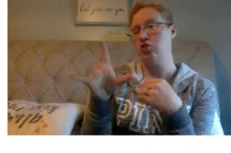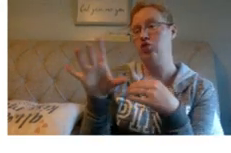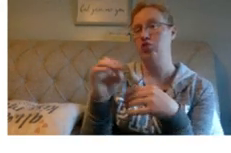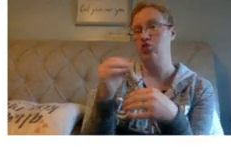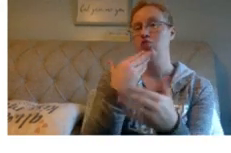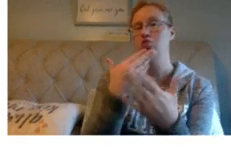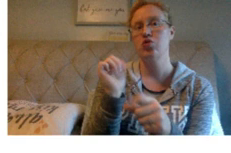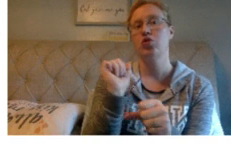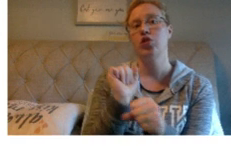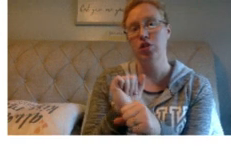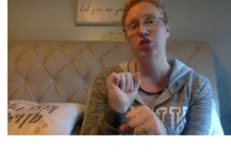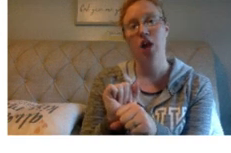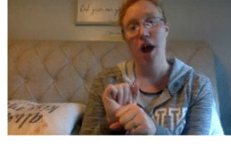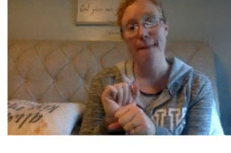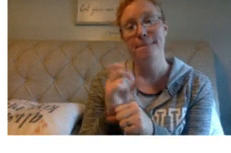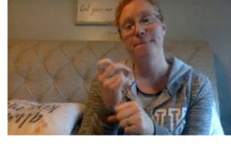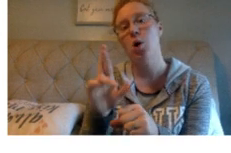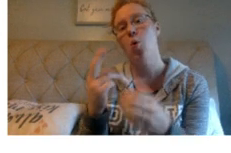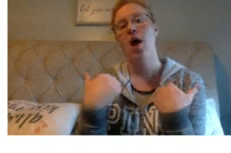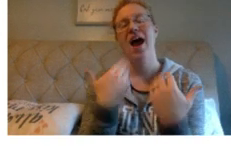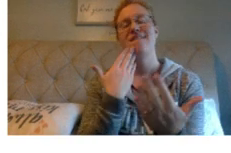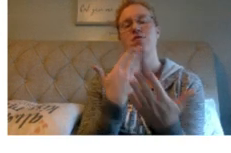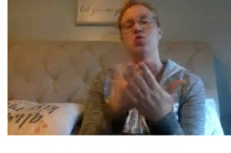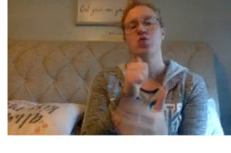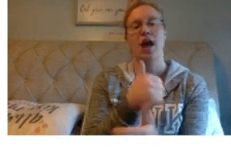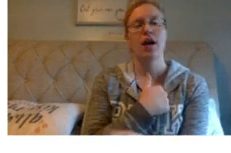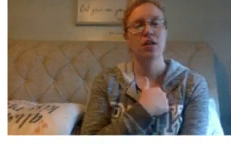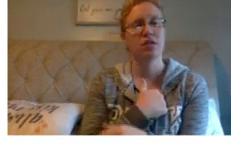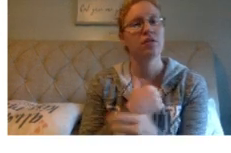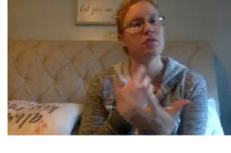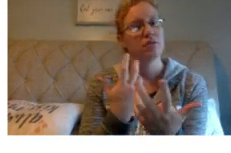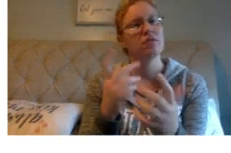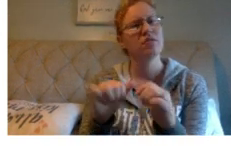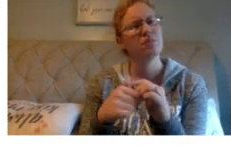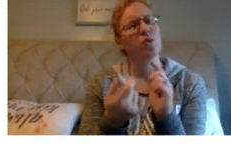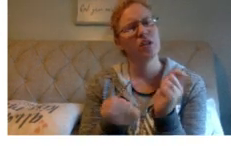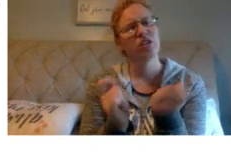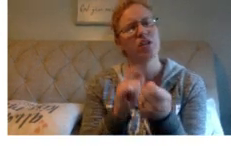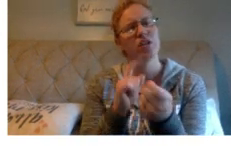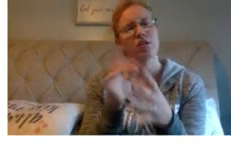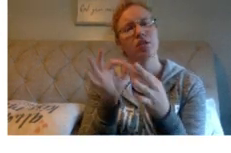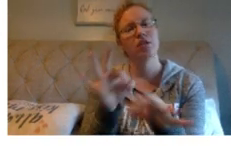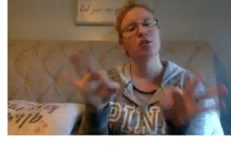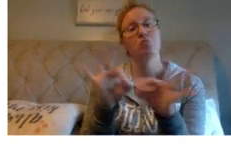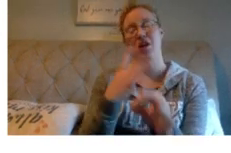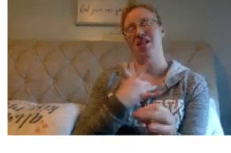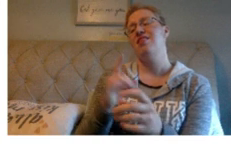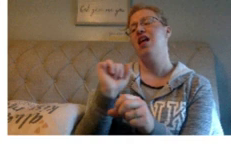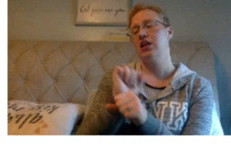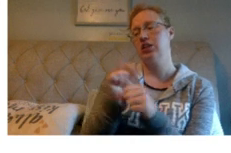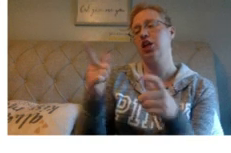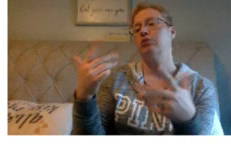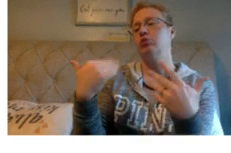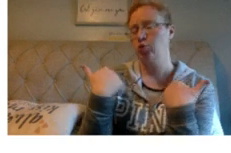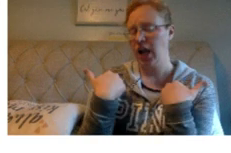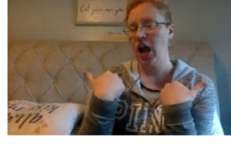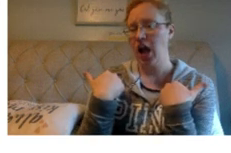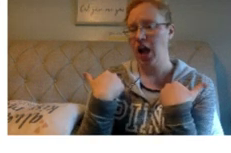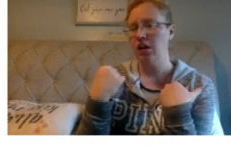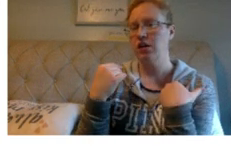a good job or have a good attitude? So how about we change it to, it is important to like the job that you have so